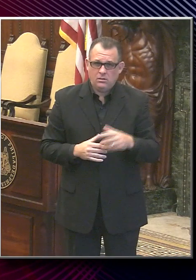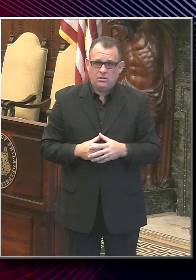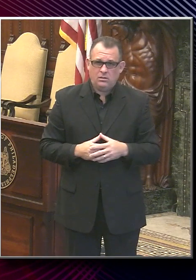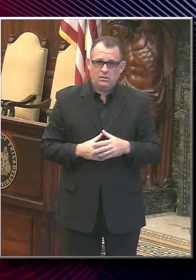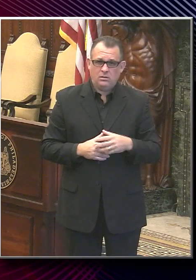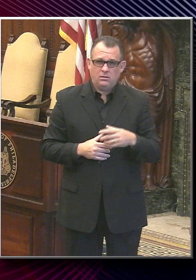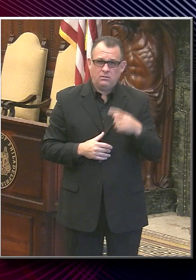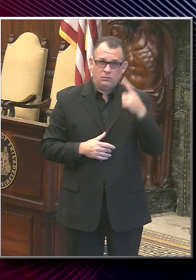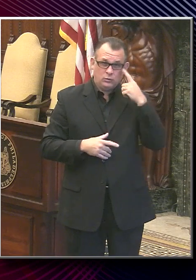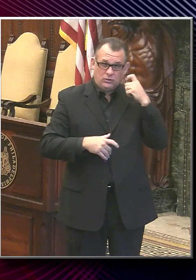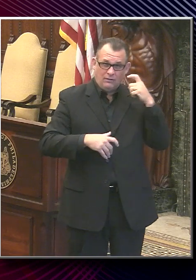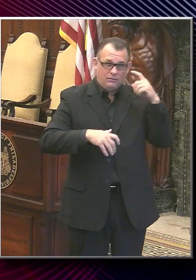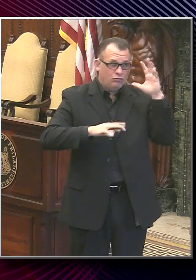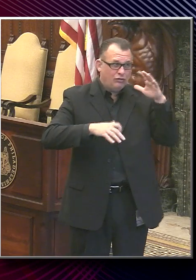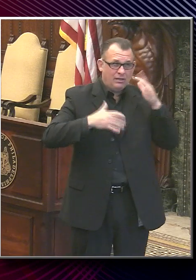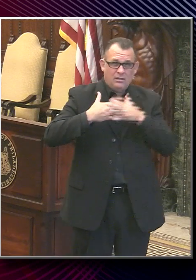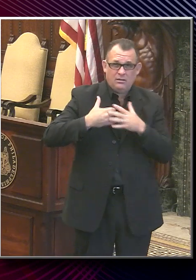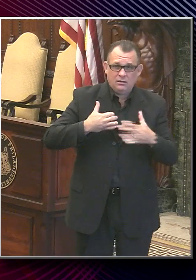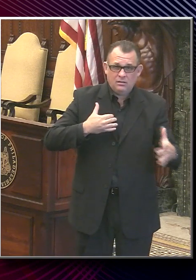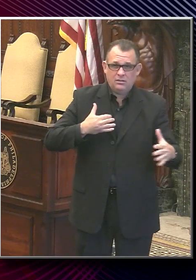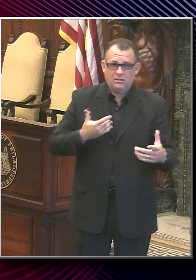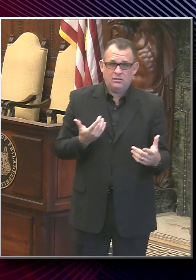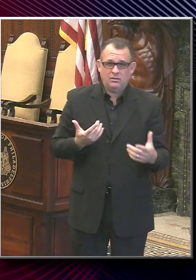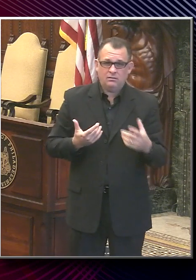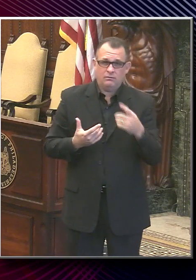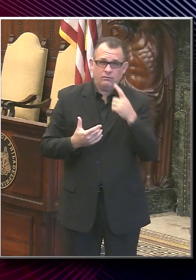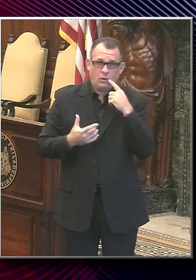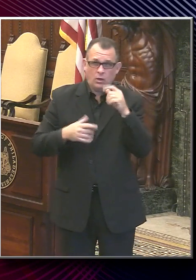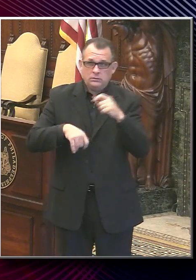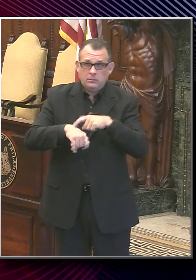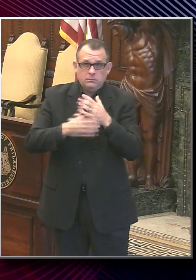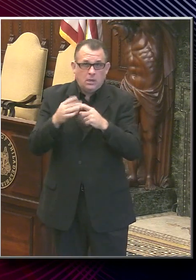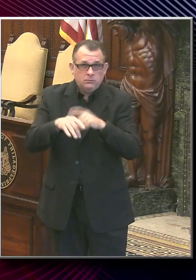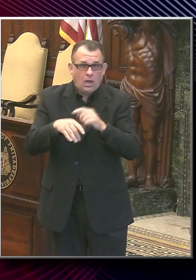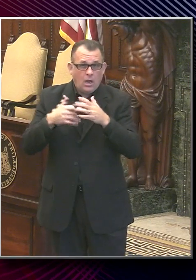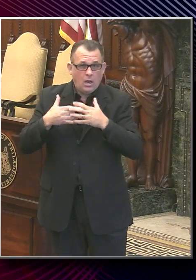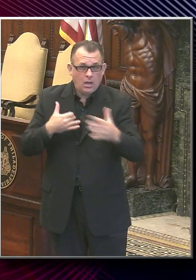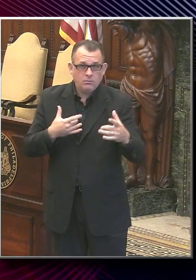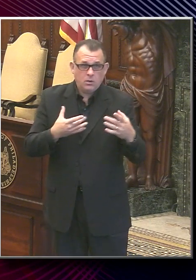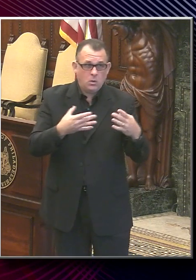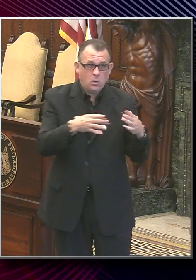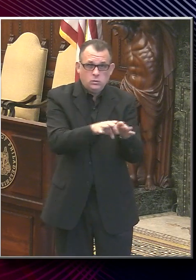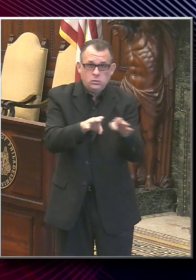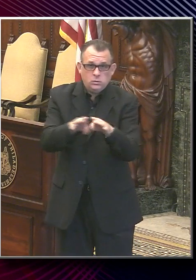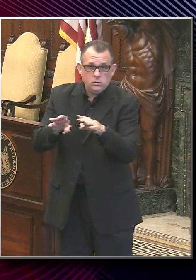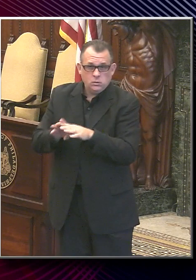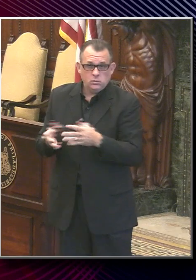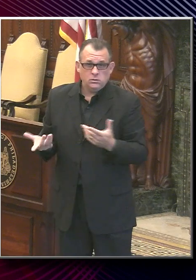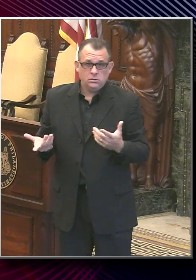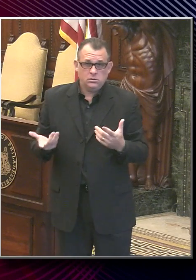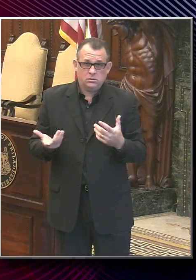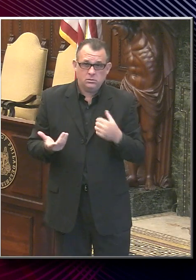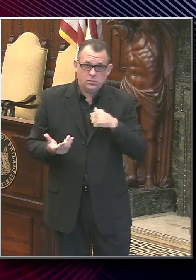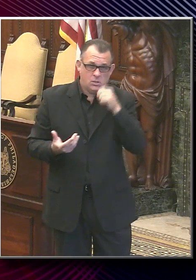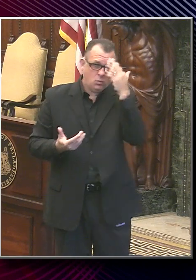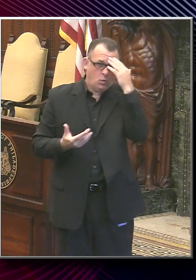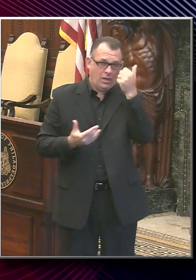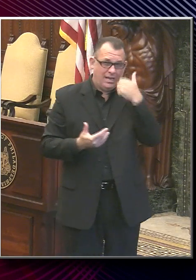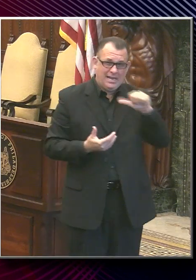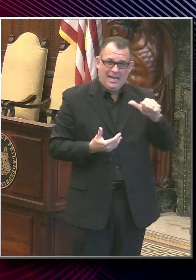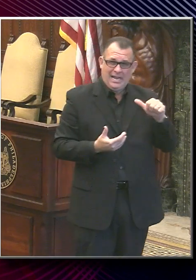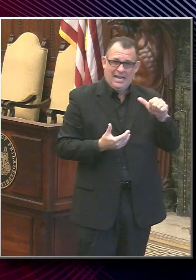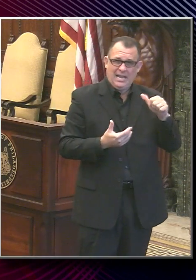forward? For going forward, sorry. I'm not aware of any reductions. I don't know, Brian, you